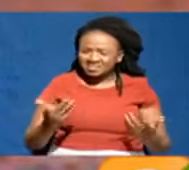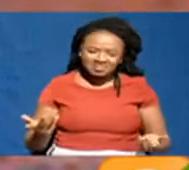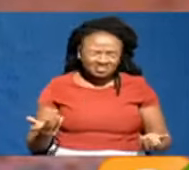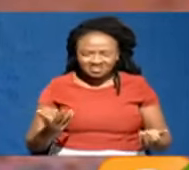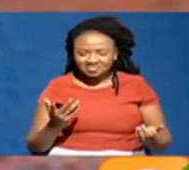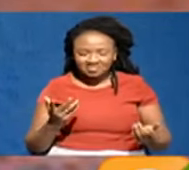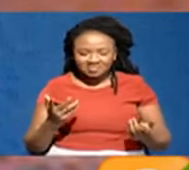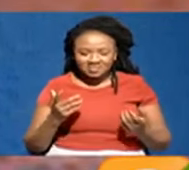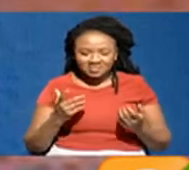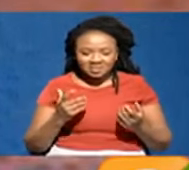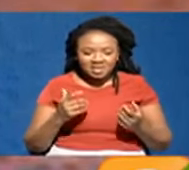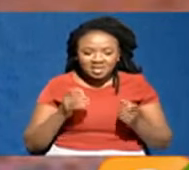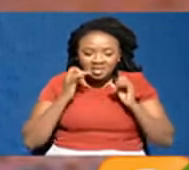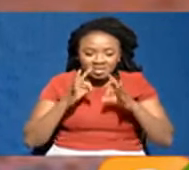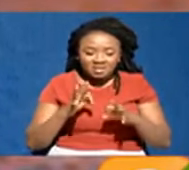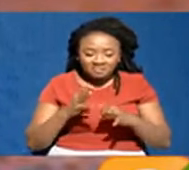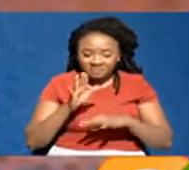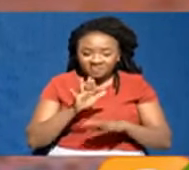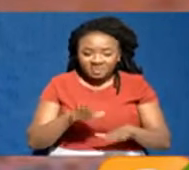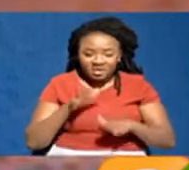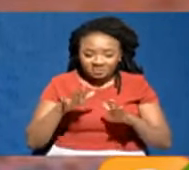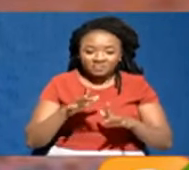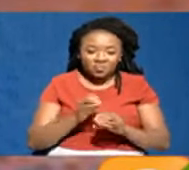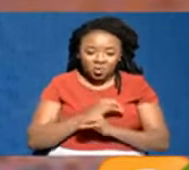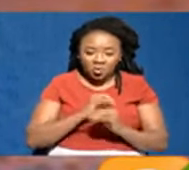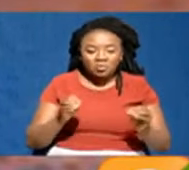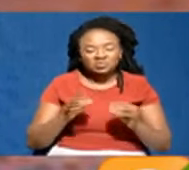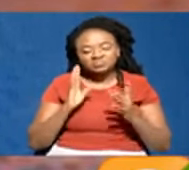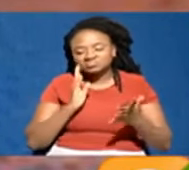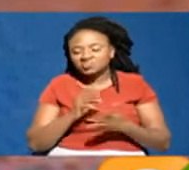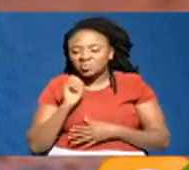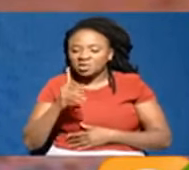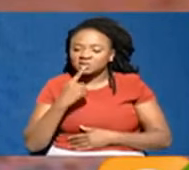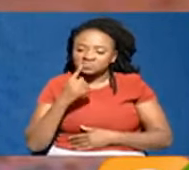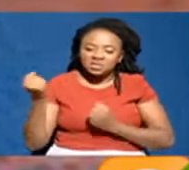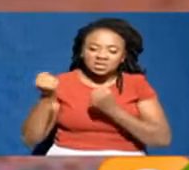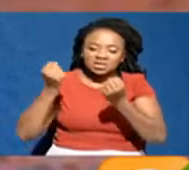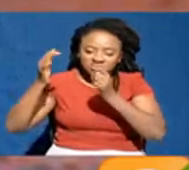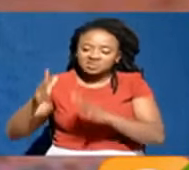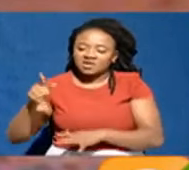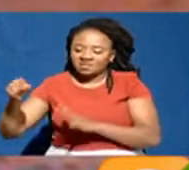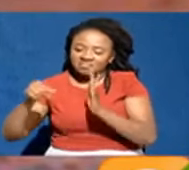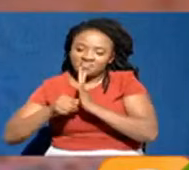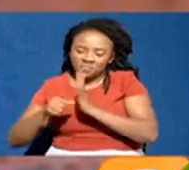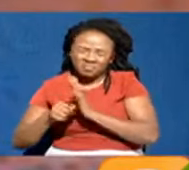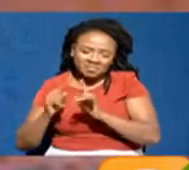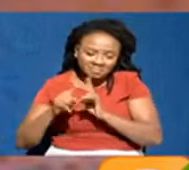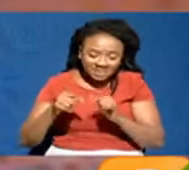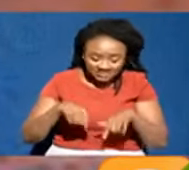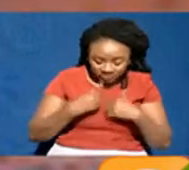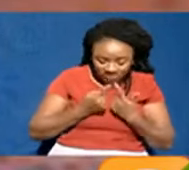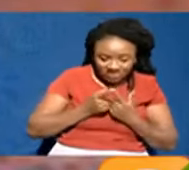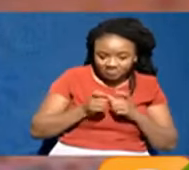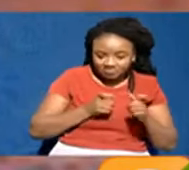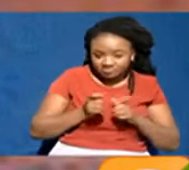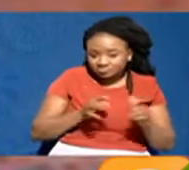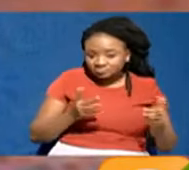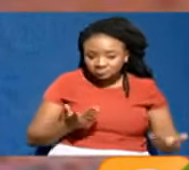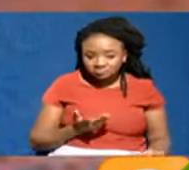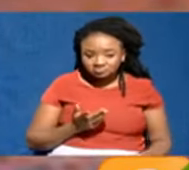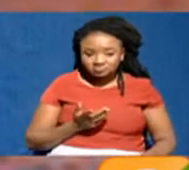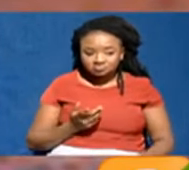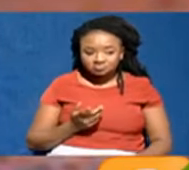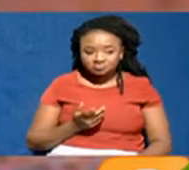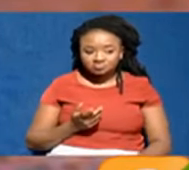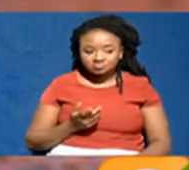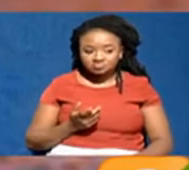factors. But it is easy to say that people are reckless, drivers are reckless, and there's truth in that. Yeah. But sometimes you need much more